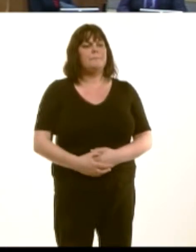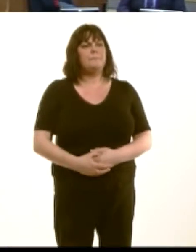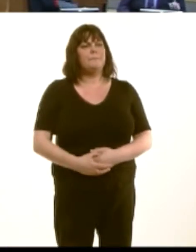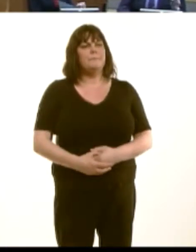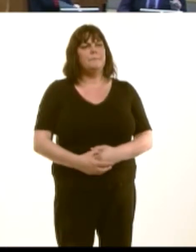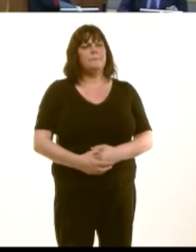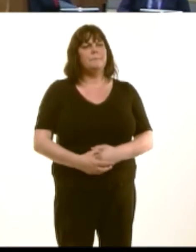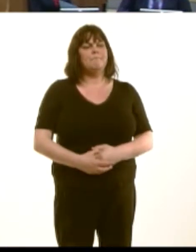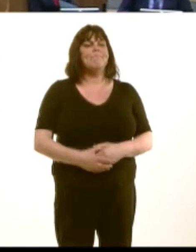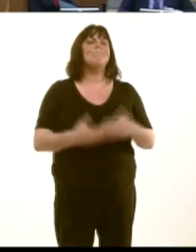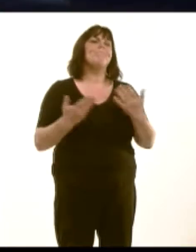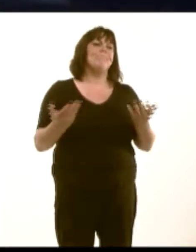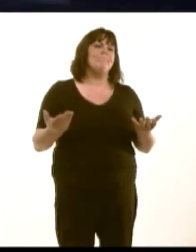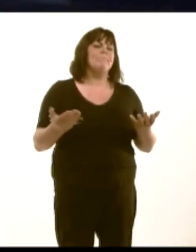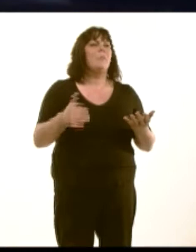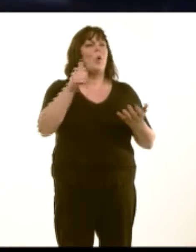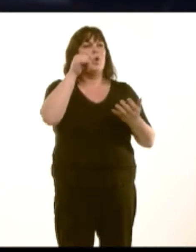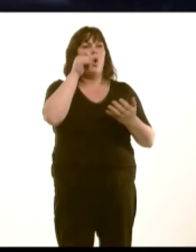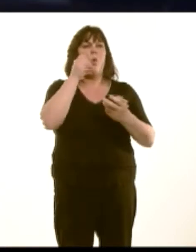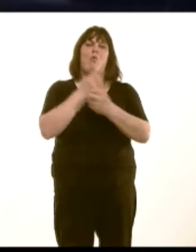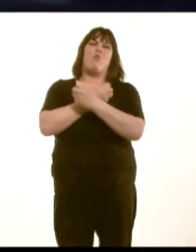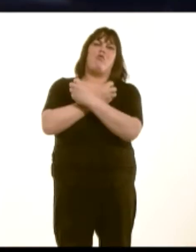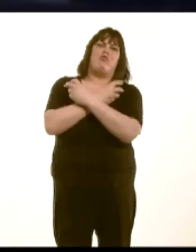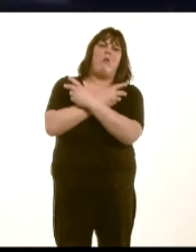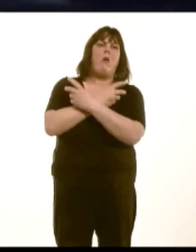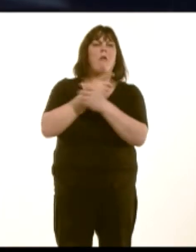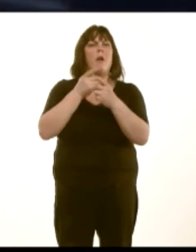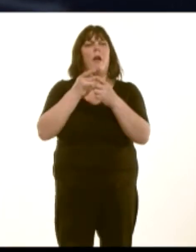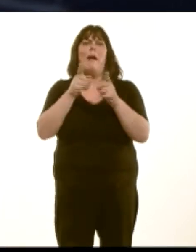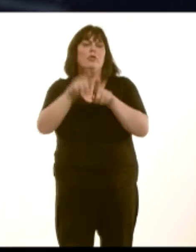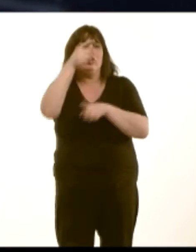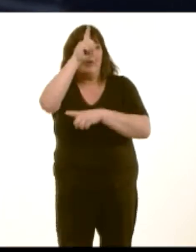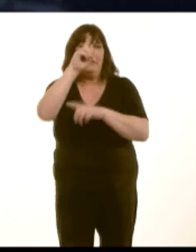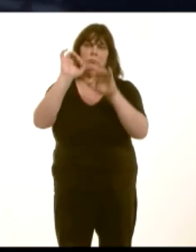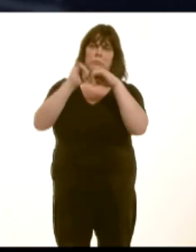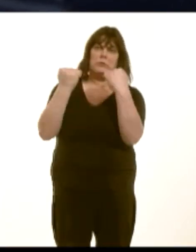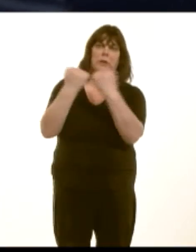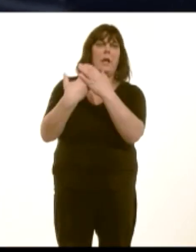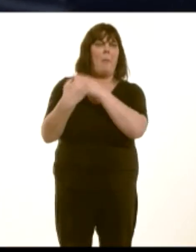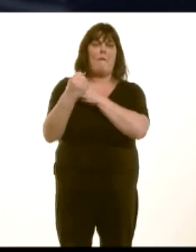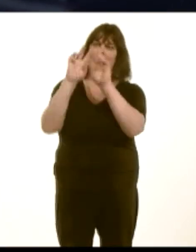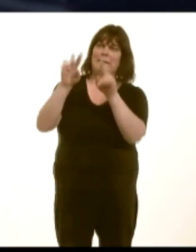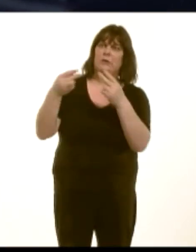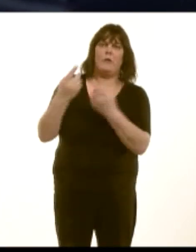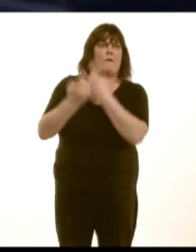There are, of course, stadia in Austria, never mind Germany, where international matches are staged,